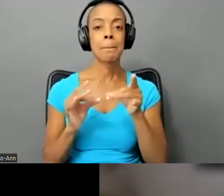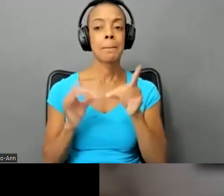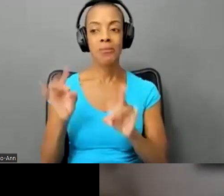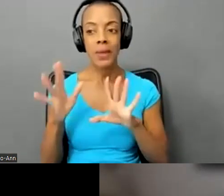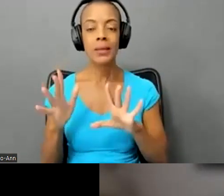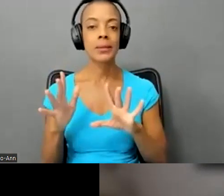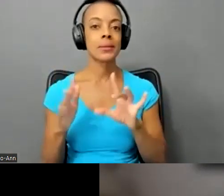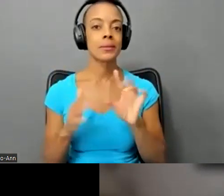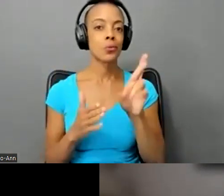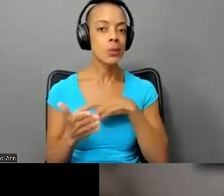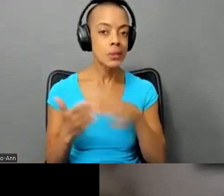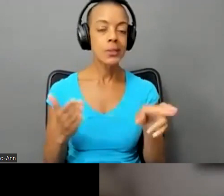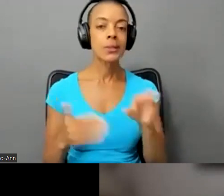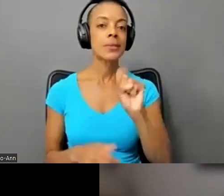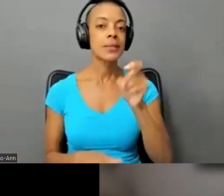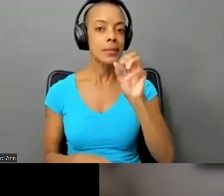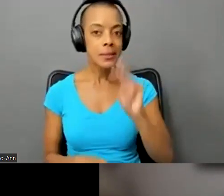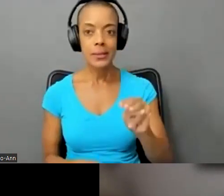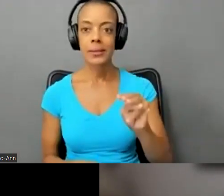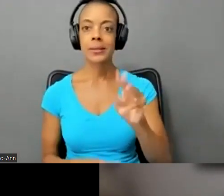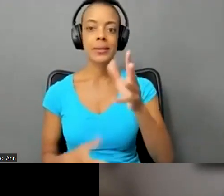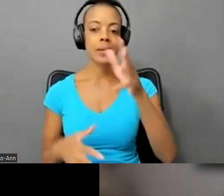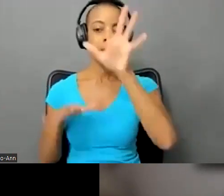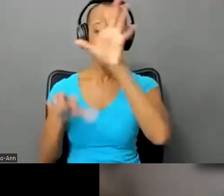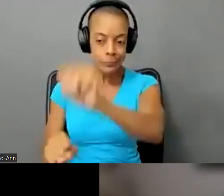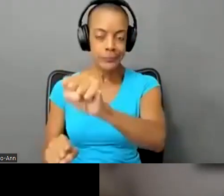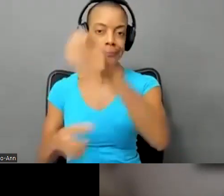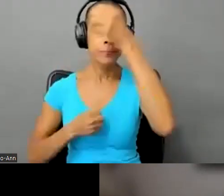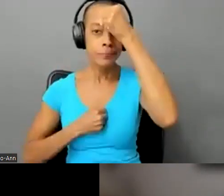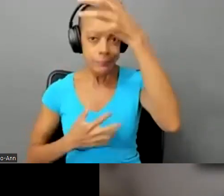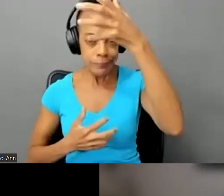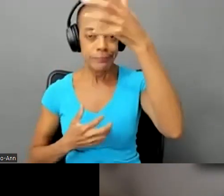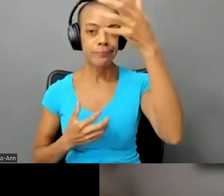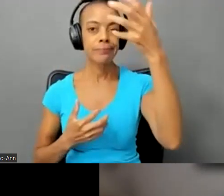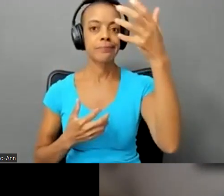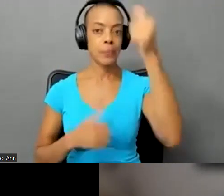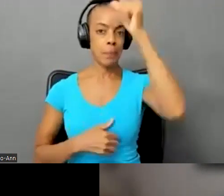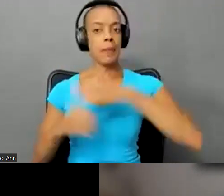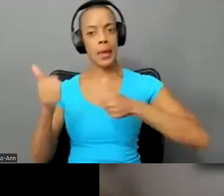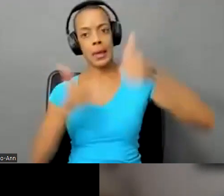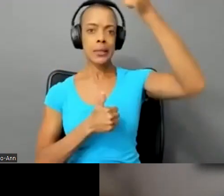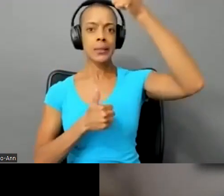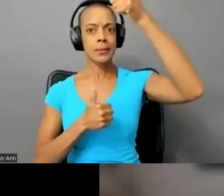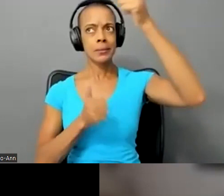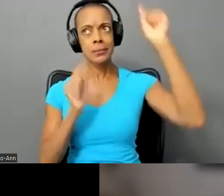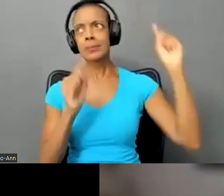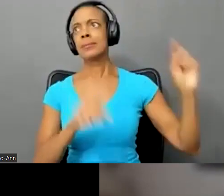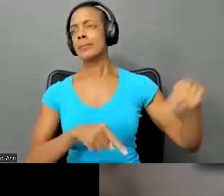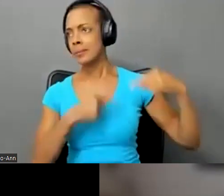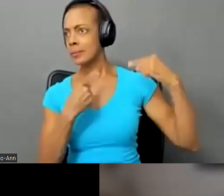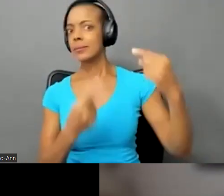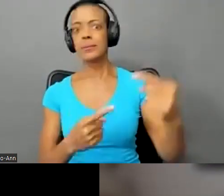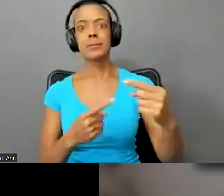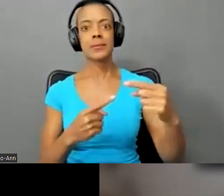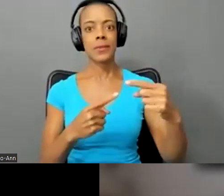sexism, patriarchalism, colonialism that has created the